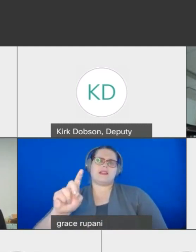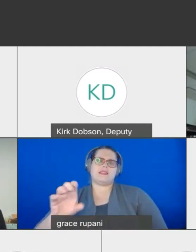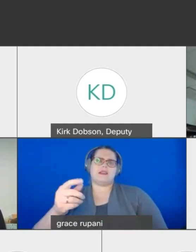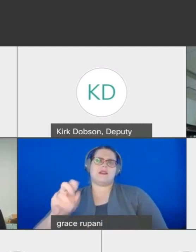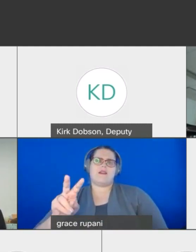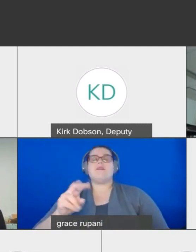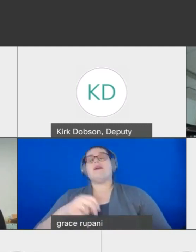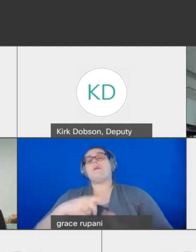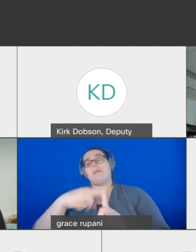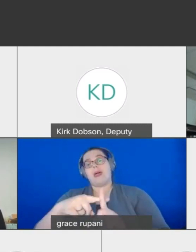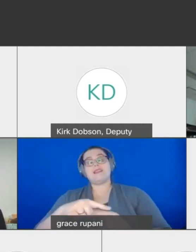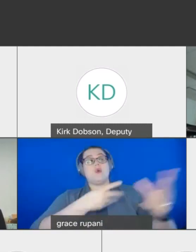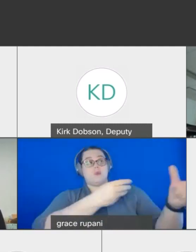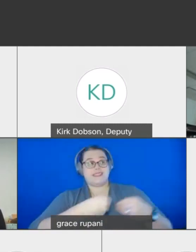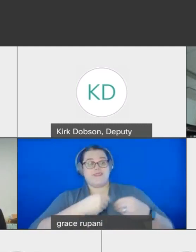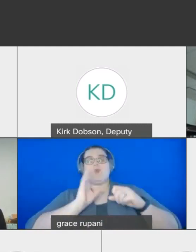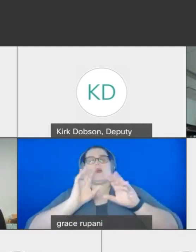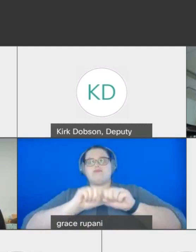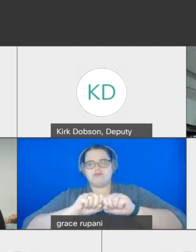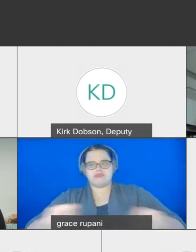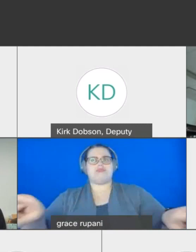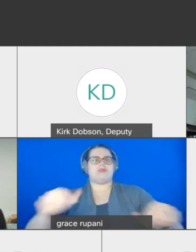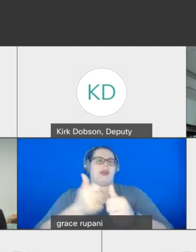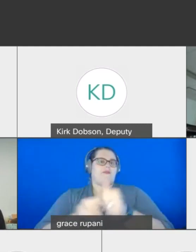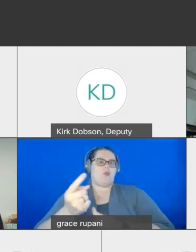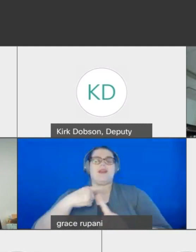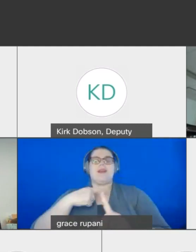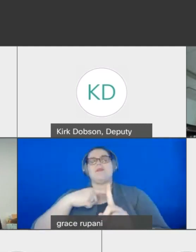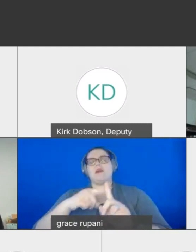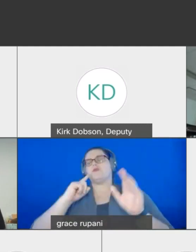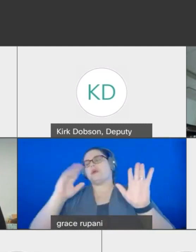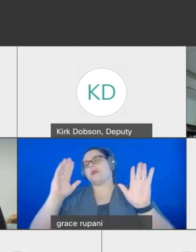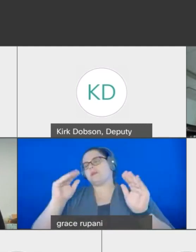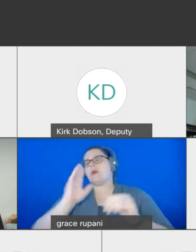answers the questions, but will also be available to provide any clarification needed.